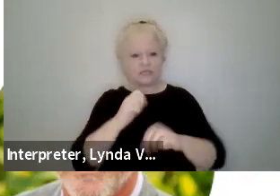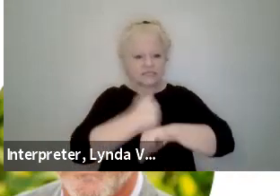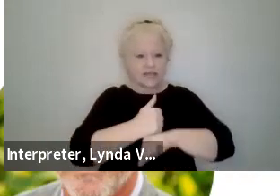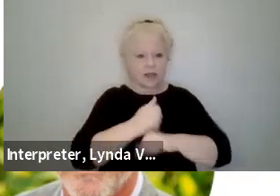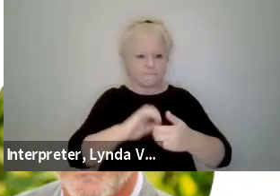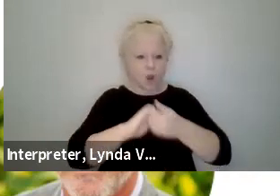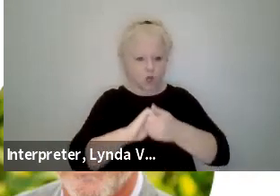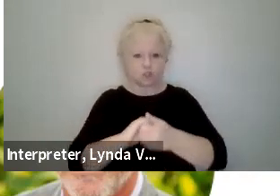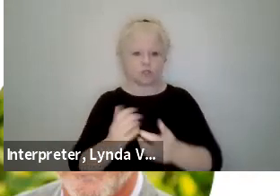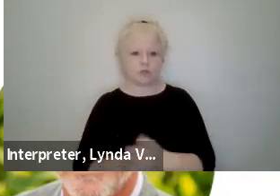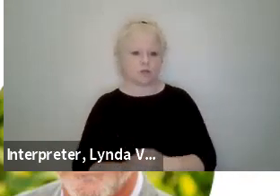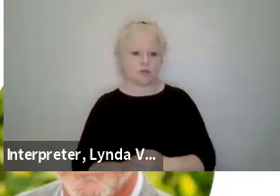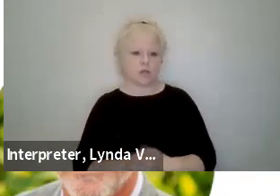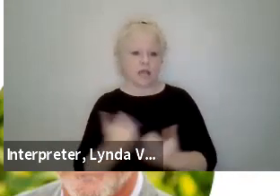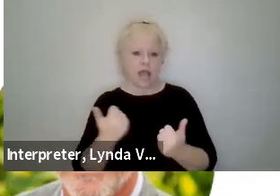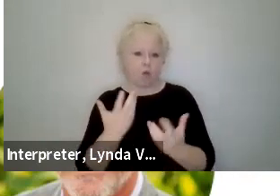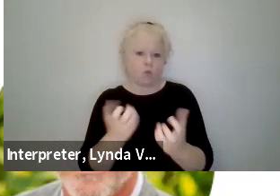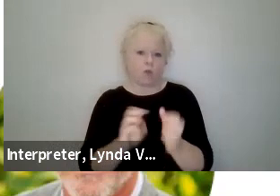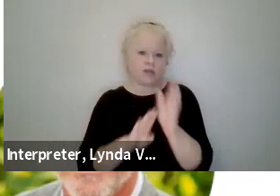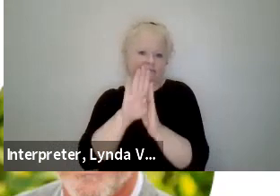them develop.